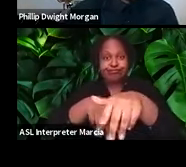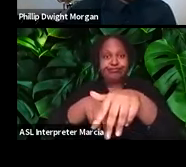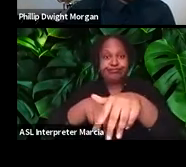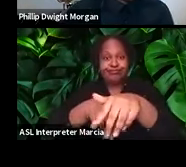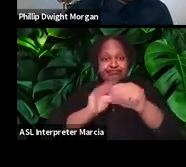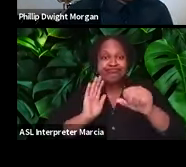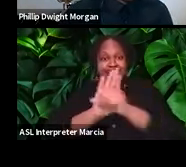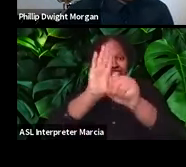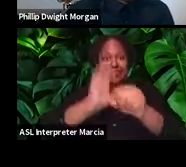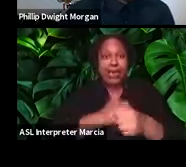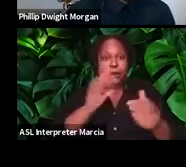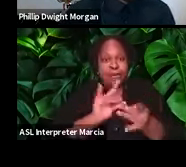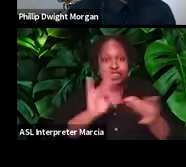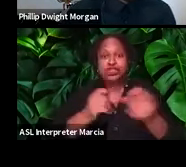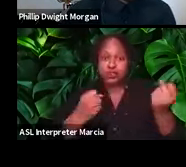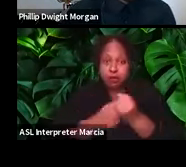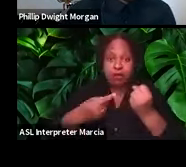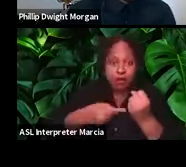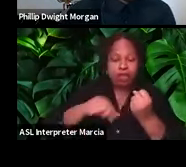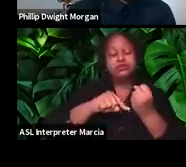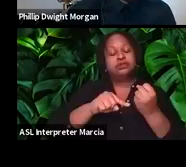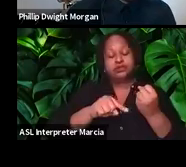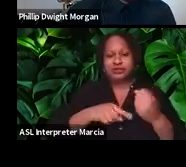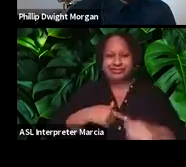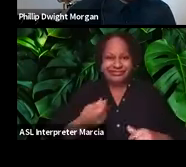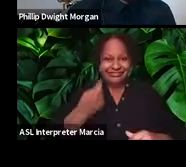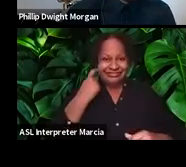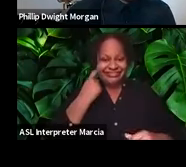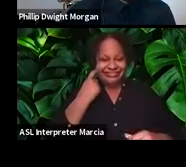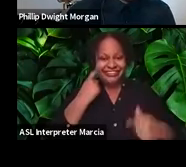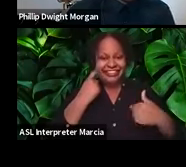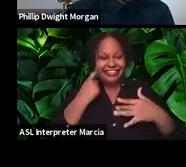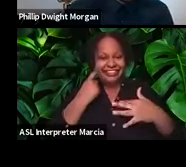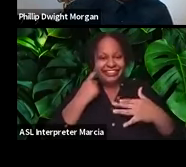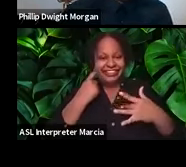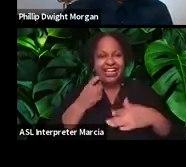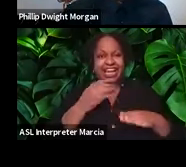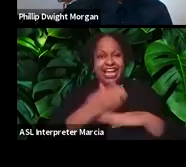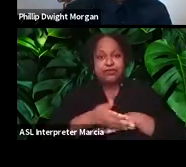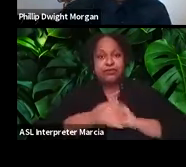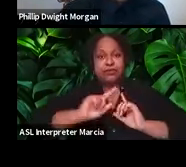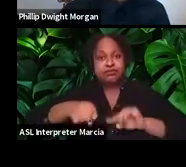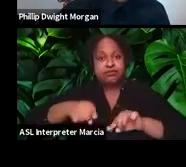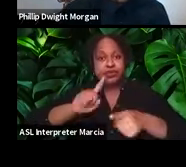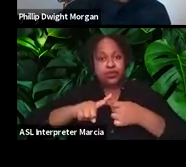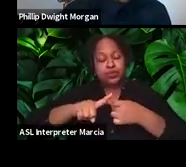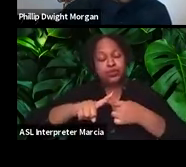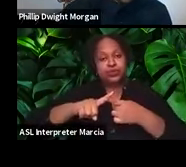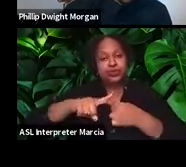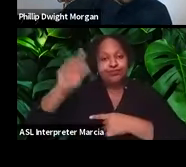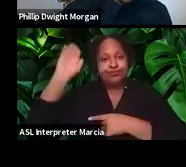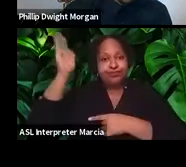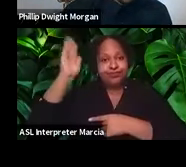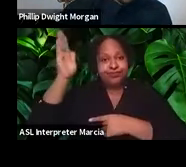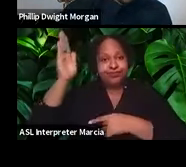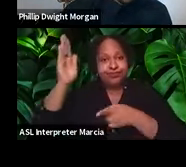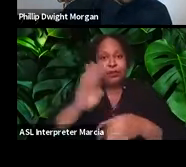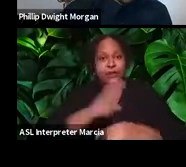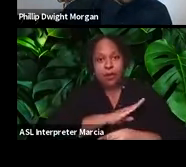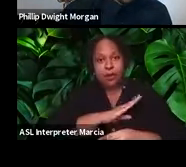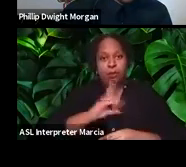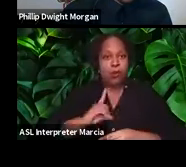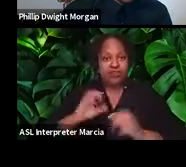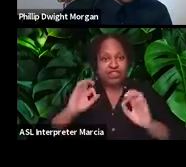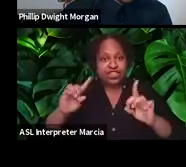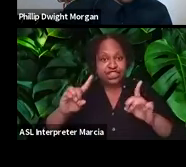they were in support. And just very recently, after attending and speaking at a delegation at the Board of